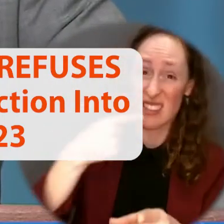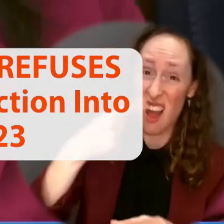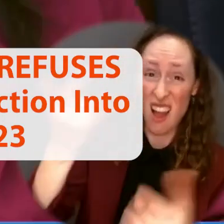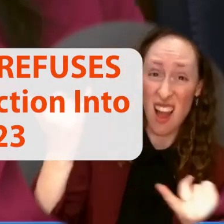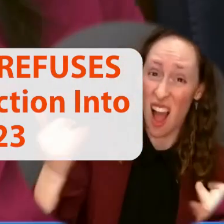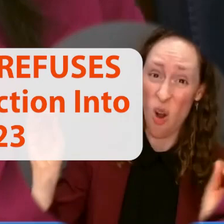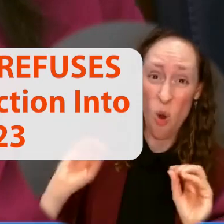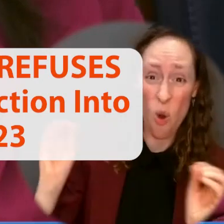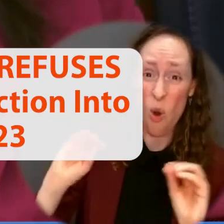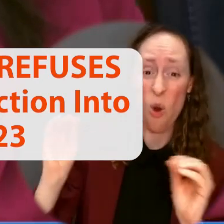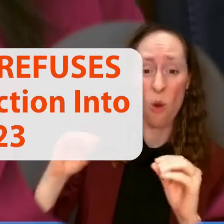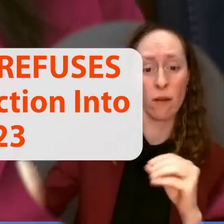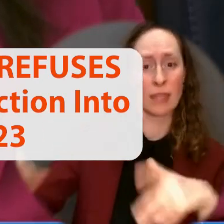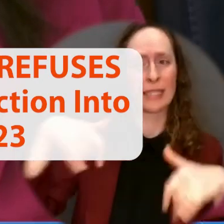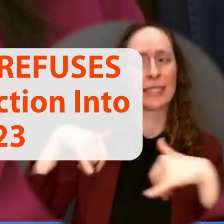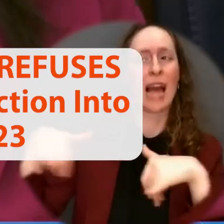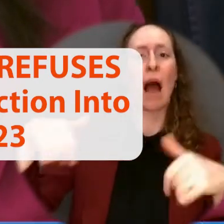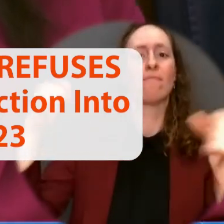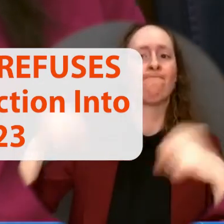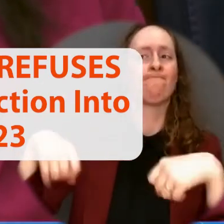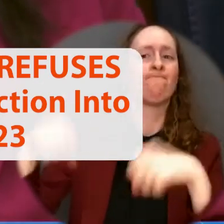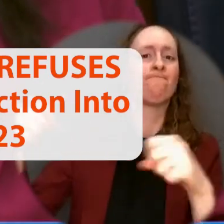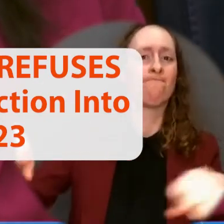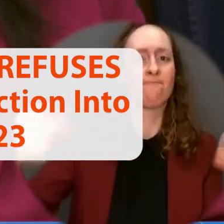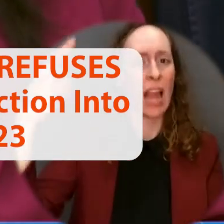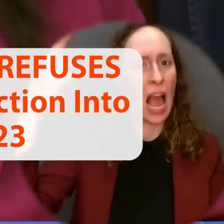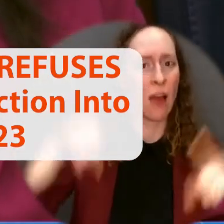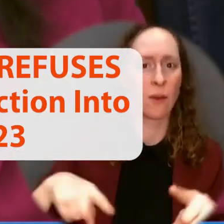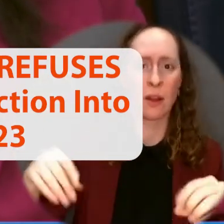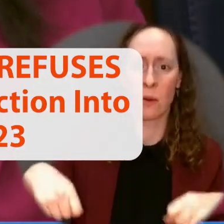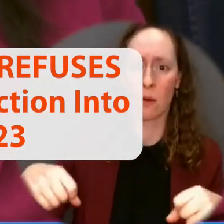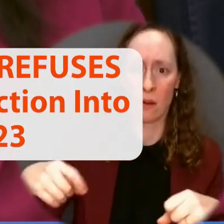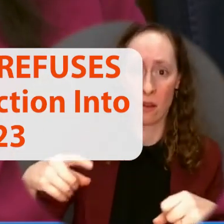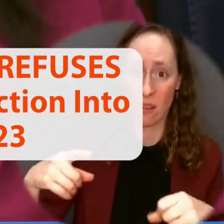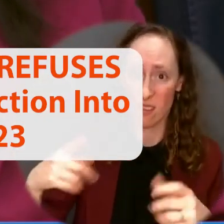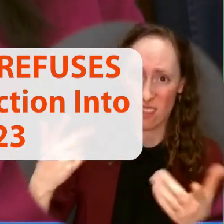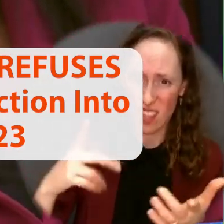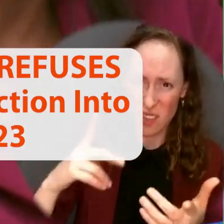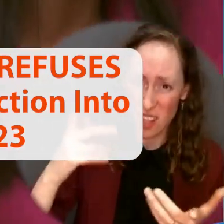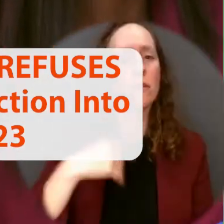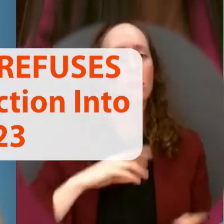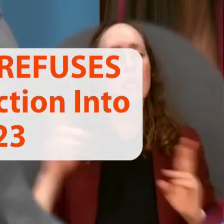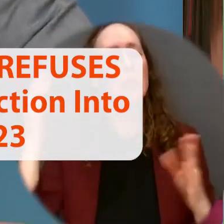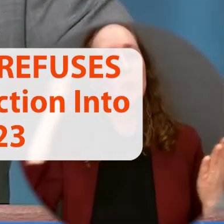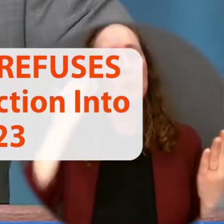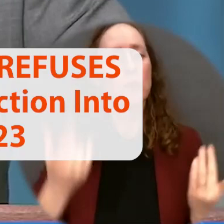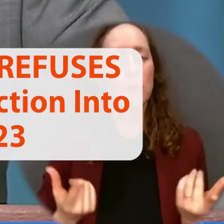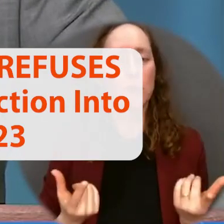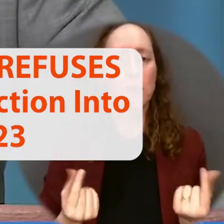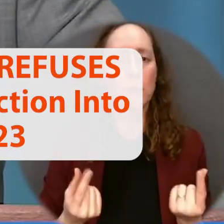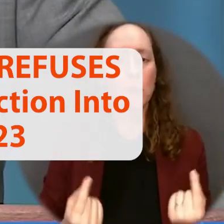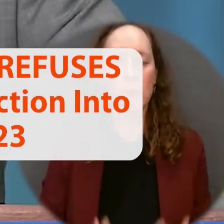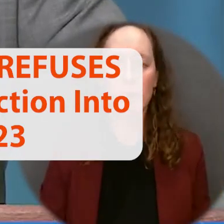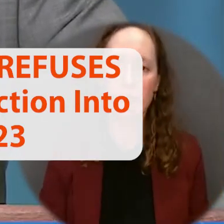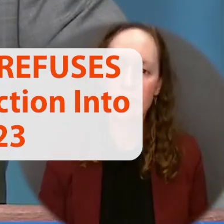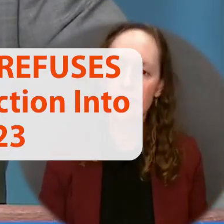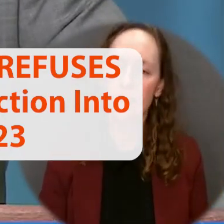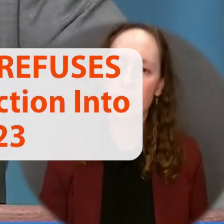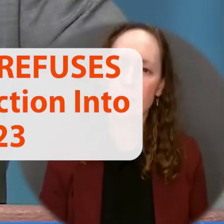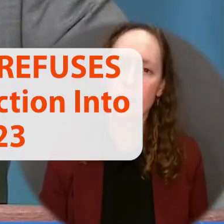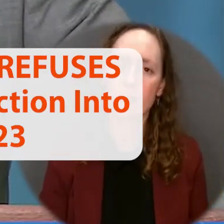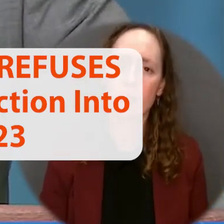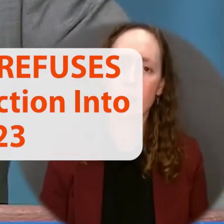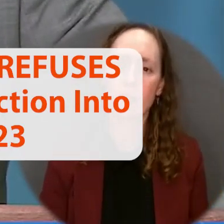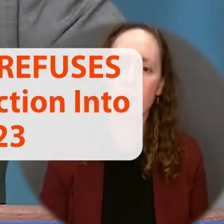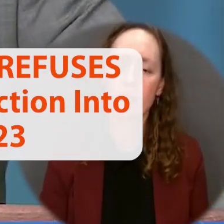Biden administration on the origins of COVID-19? And how much of that is dependent on cooperation from China? Again, there's just no consensus across the government.